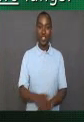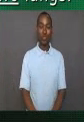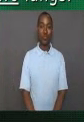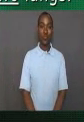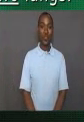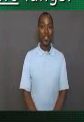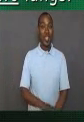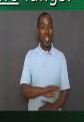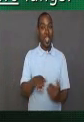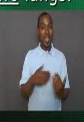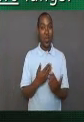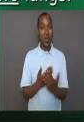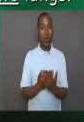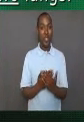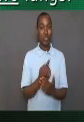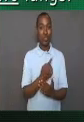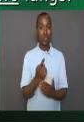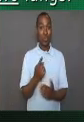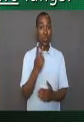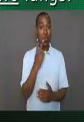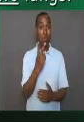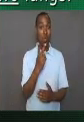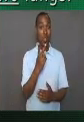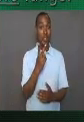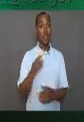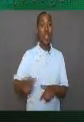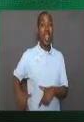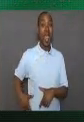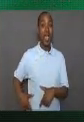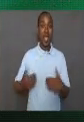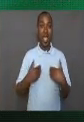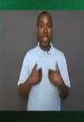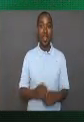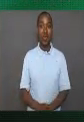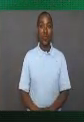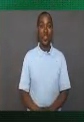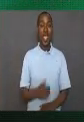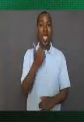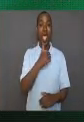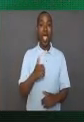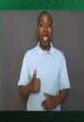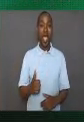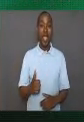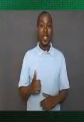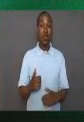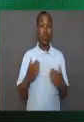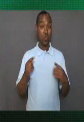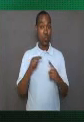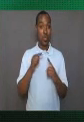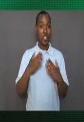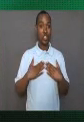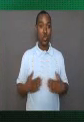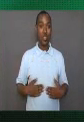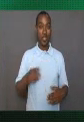Everyone has a set of 2 lungs. Air is carried into the body from